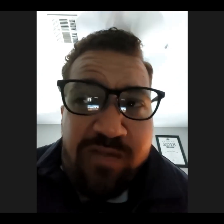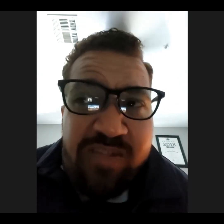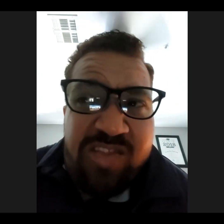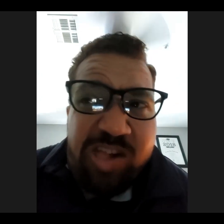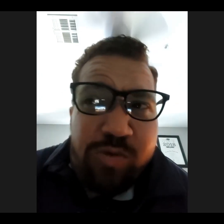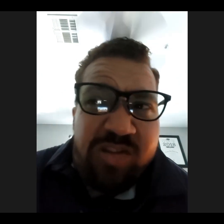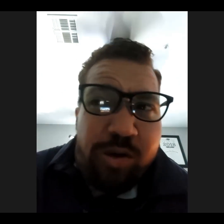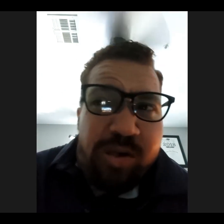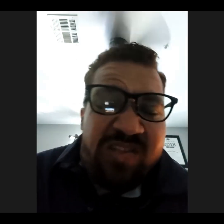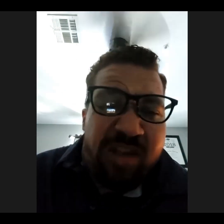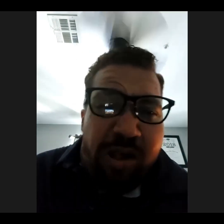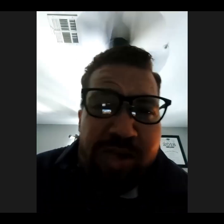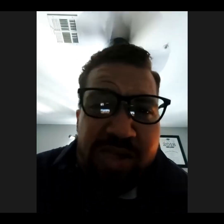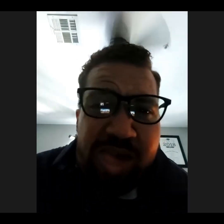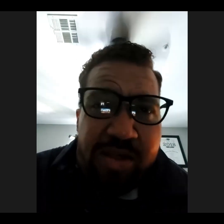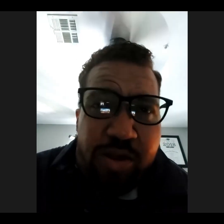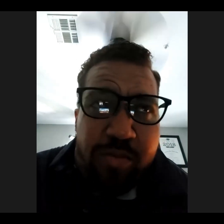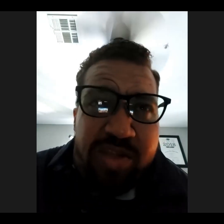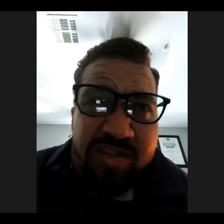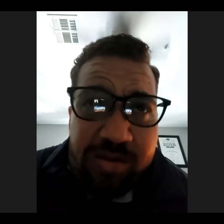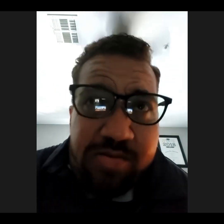all of these years though, it's taught me that